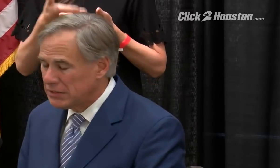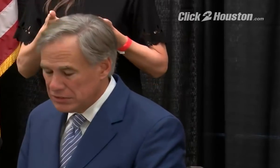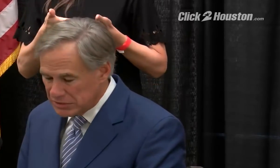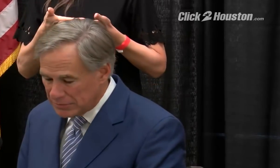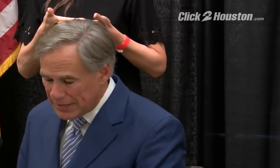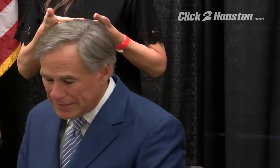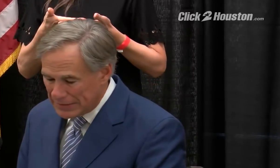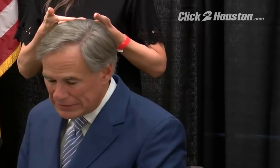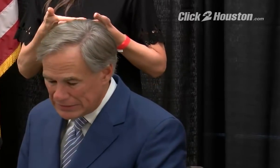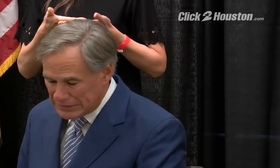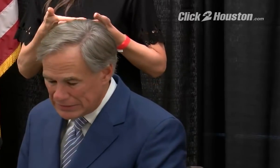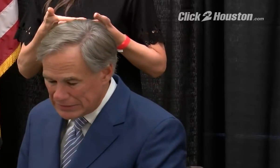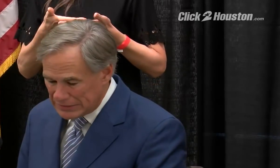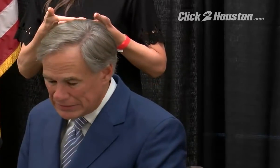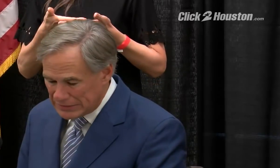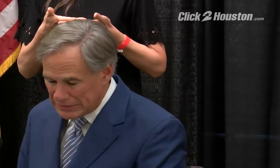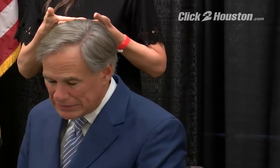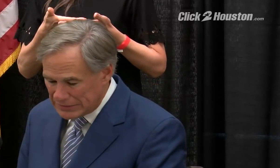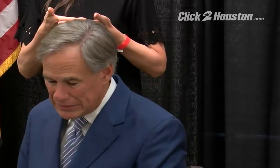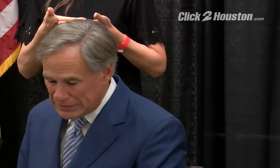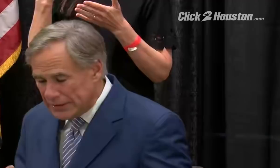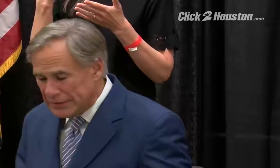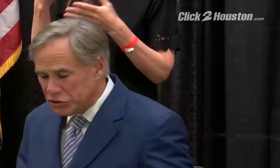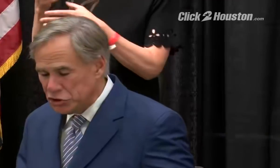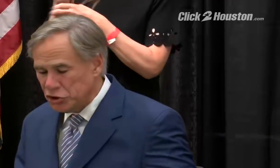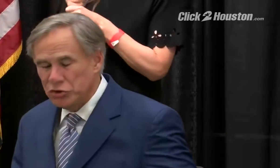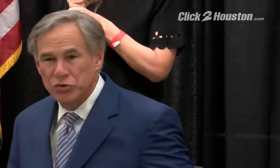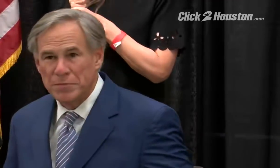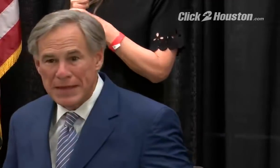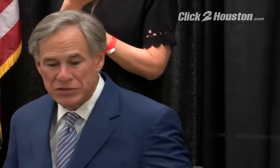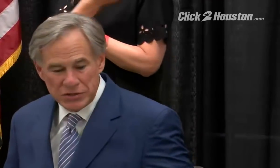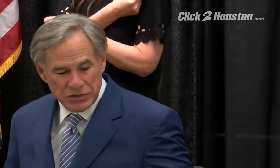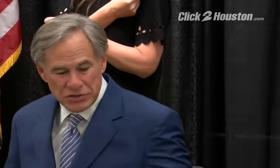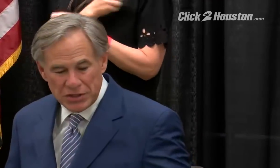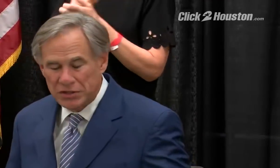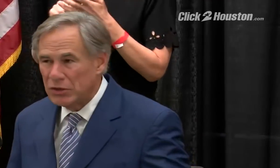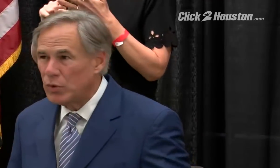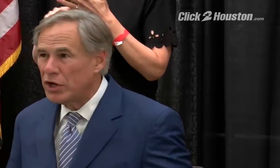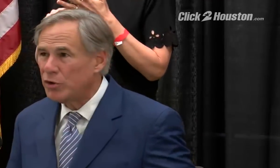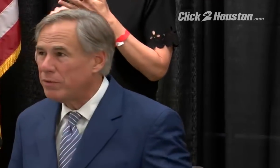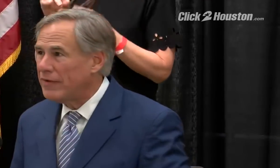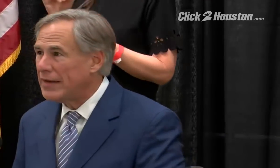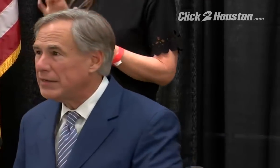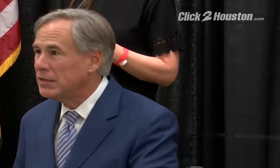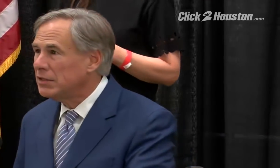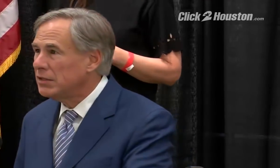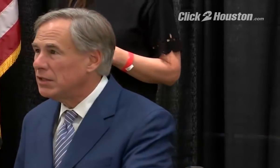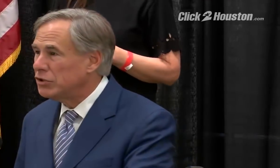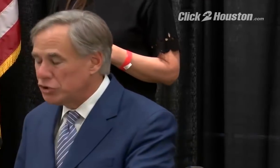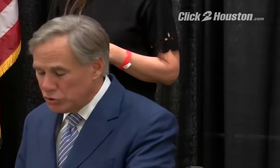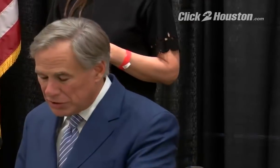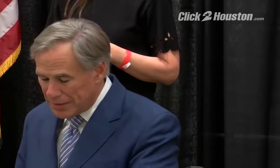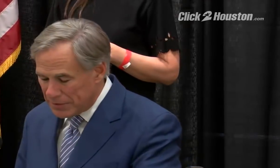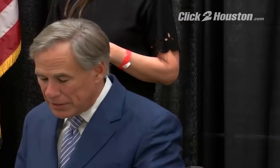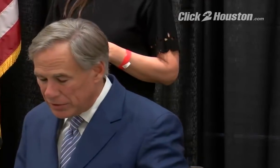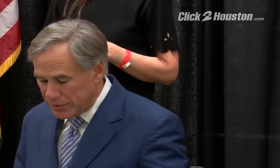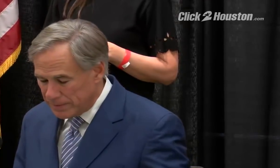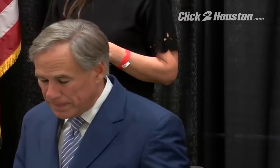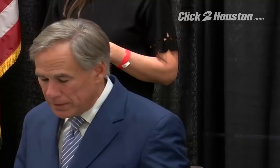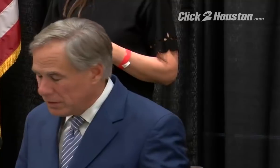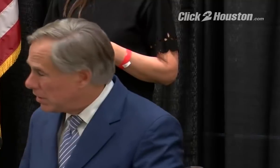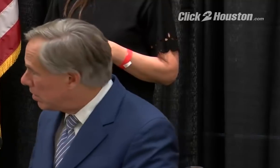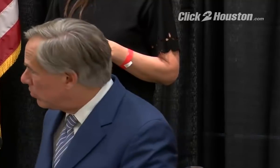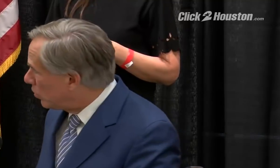vaccines sometime in December. So in addition to the medicines that we are providing to the Lubbock